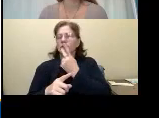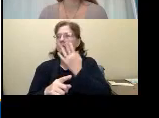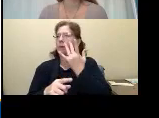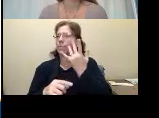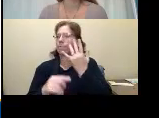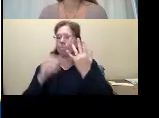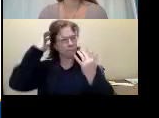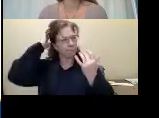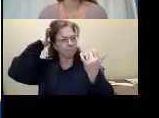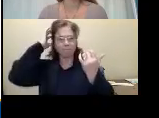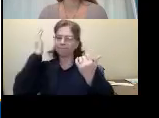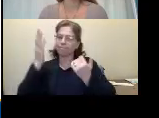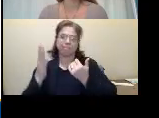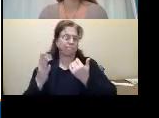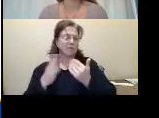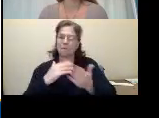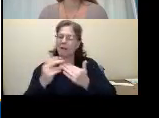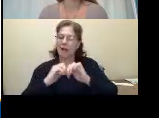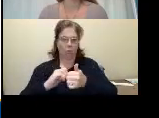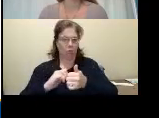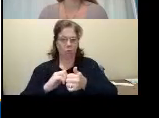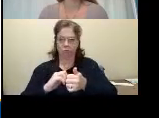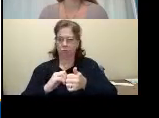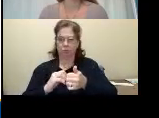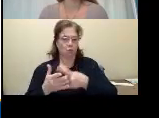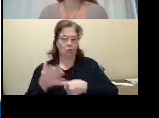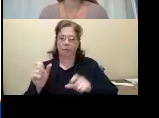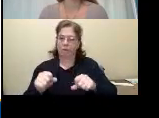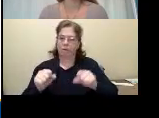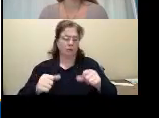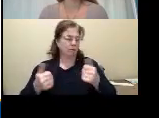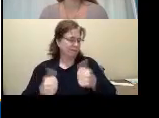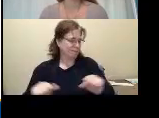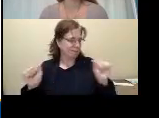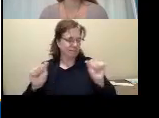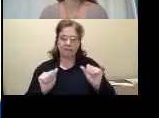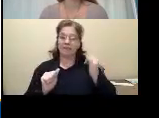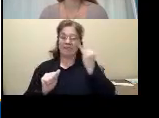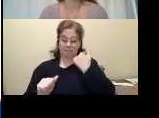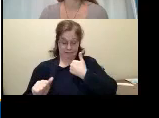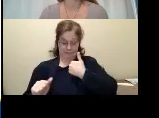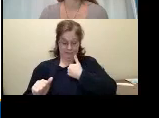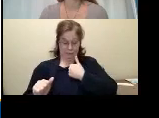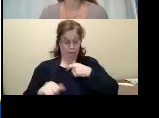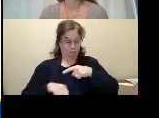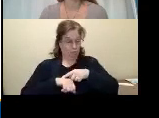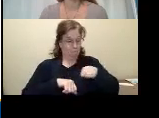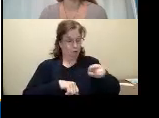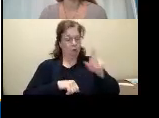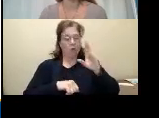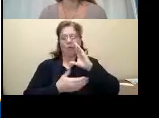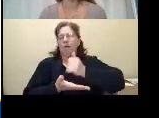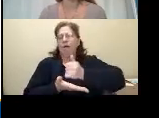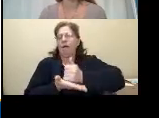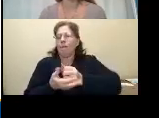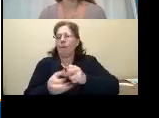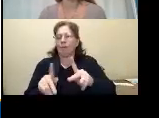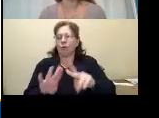any way we can, and having this new way for patients to self-refer, I think, should open up some opportunities for us